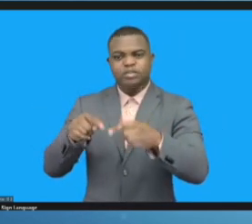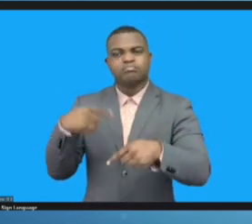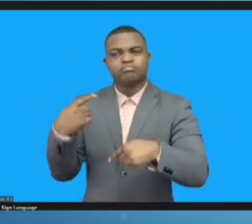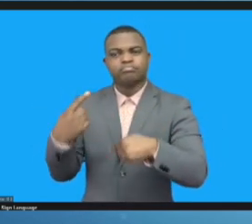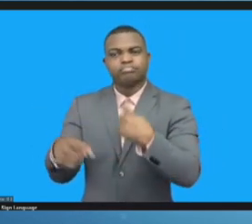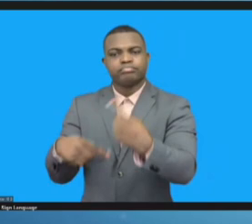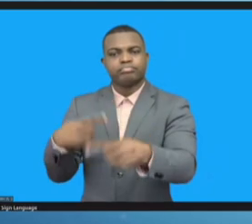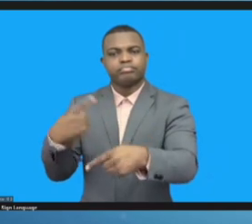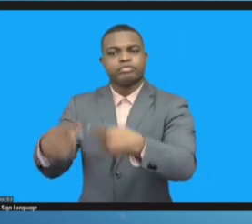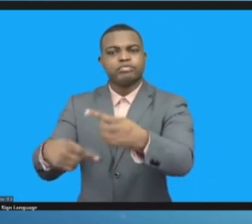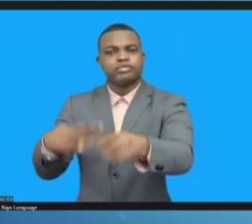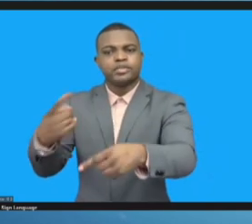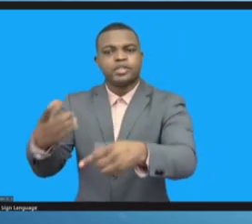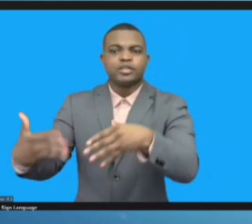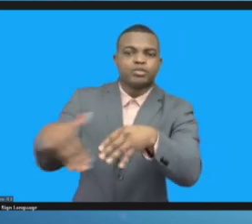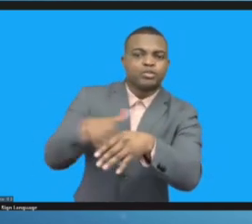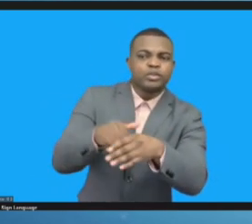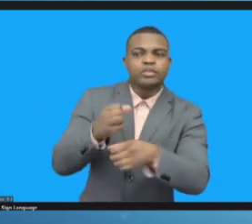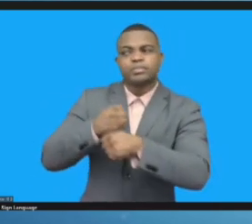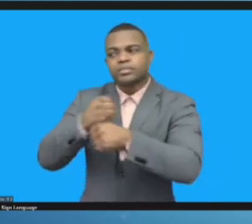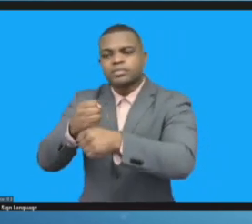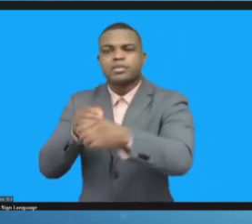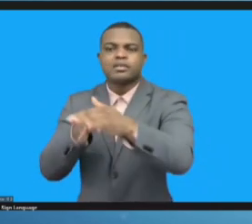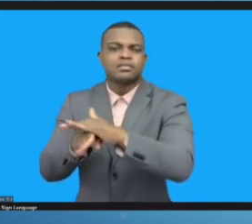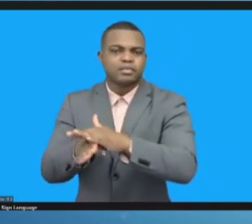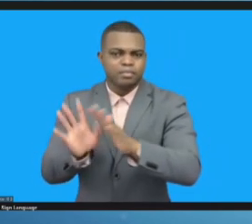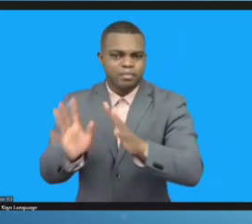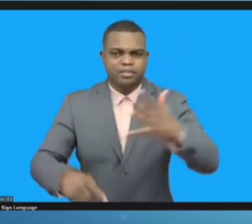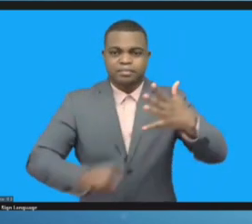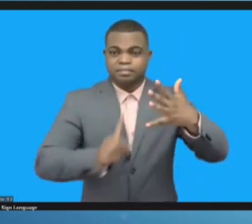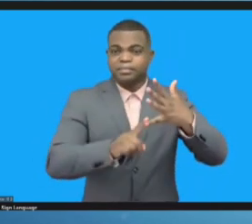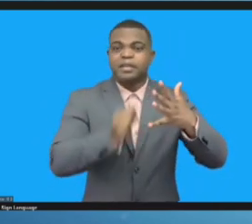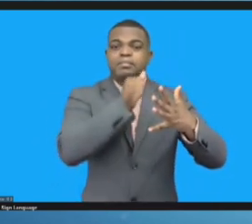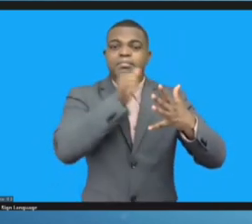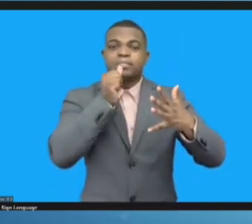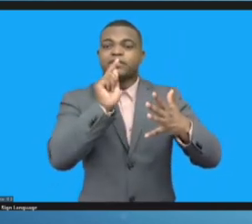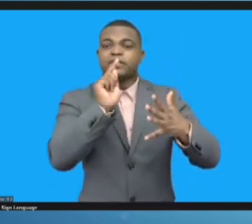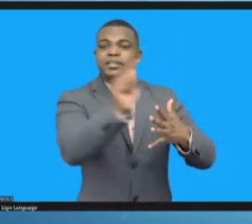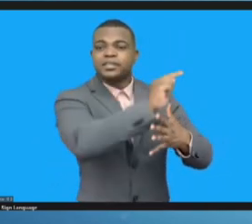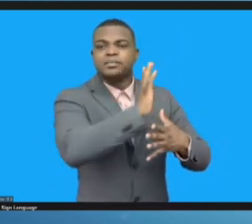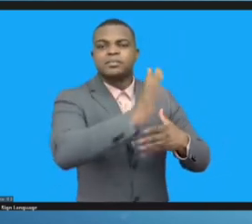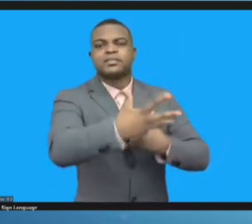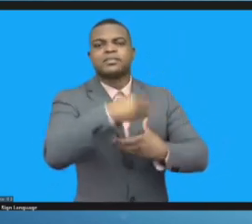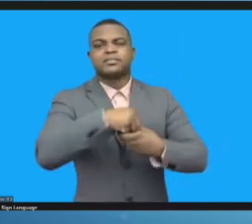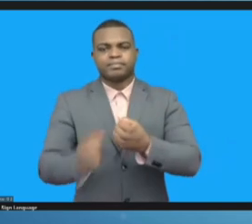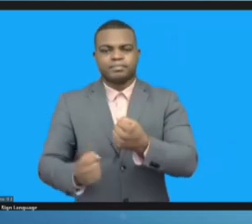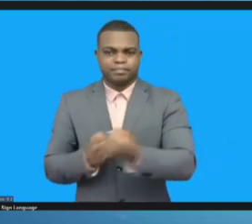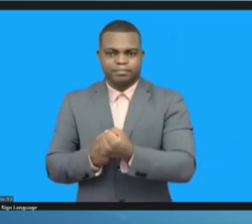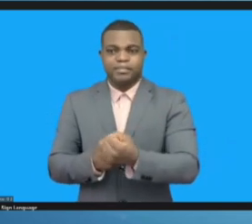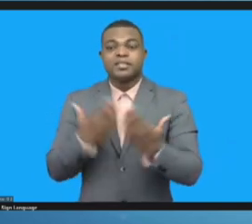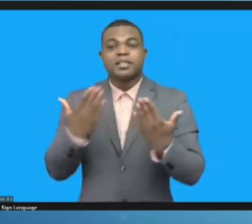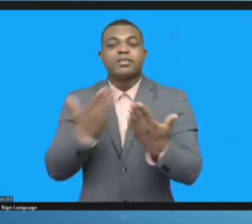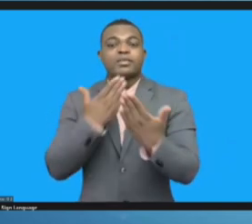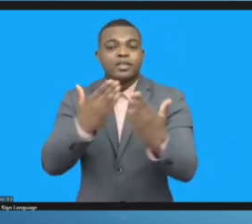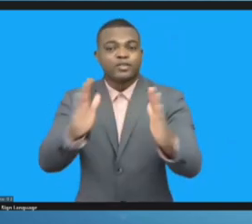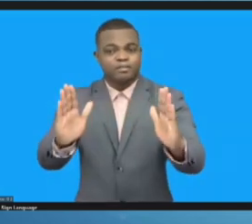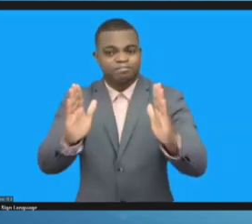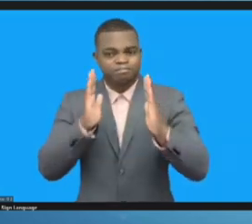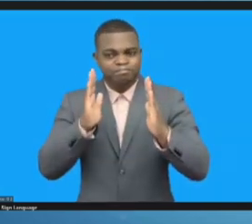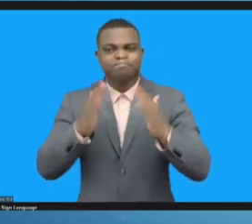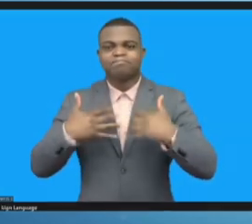and I wish you a successful and productive conference. Thank you. Thank you very much, Mr. Antonio Pedro,